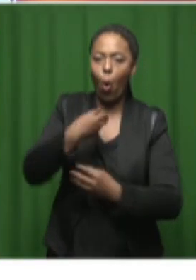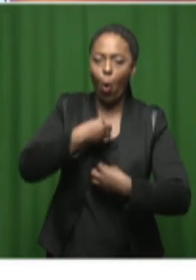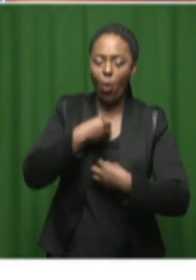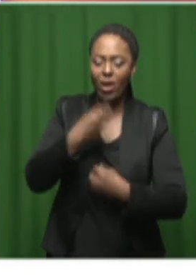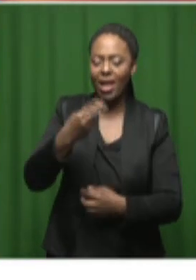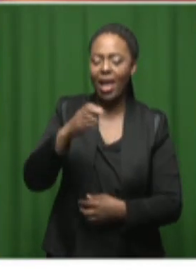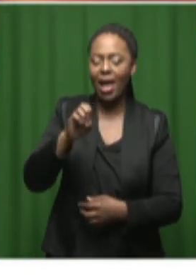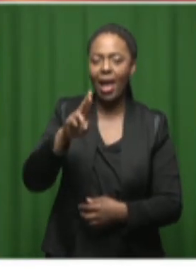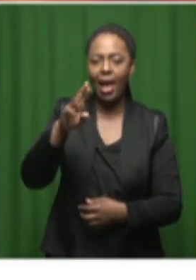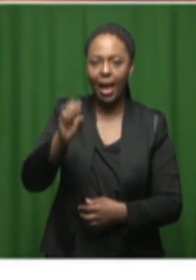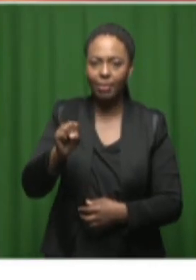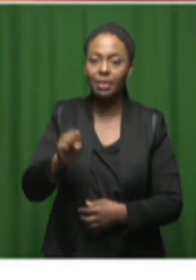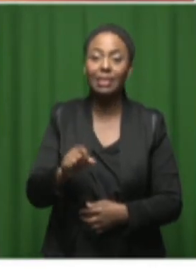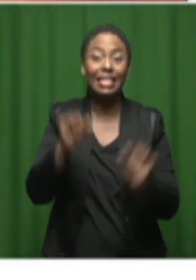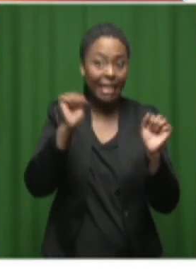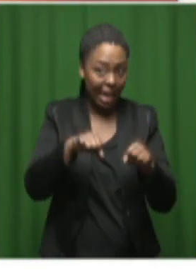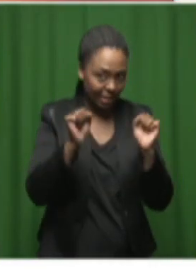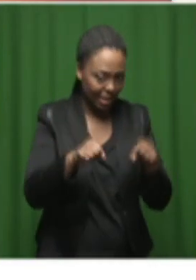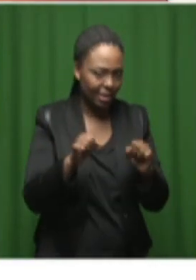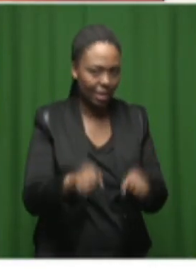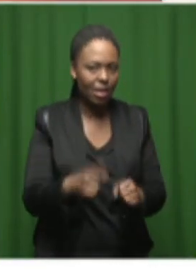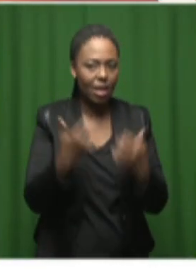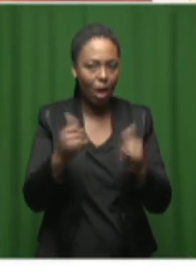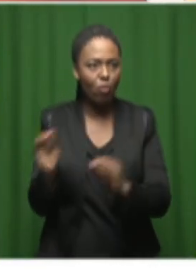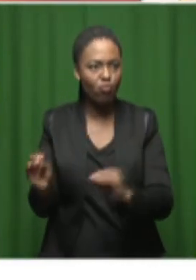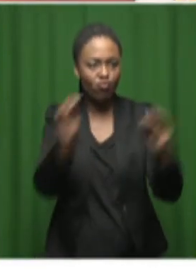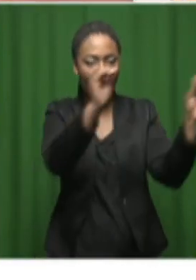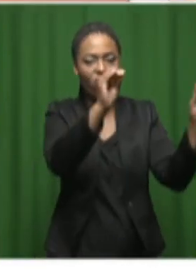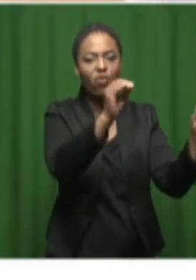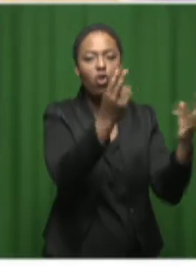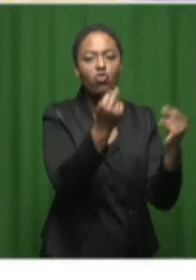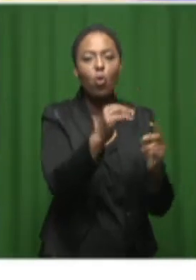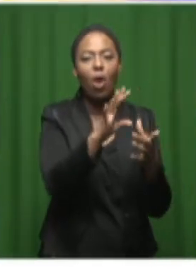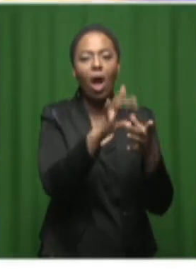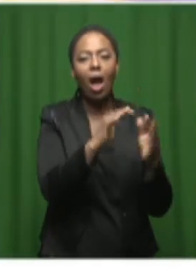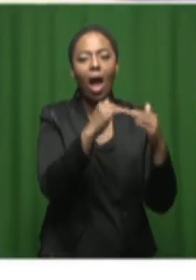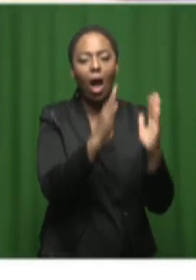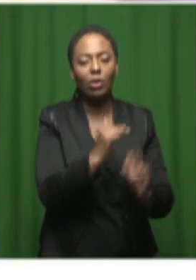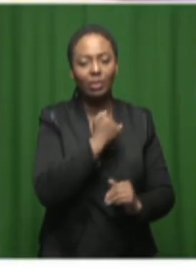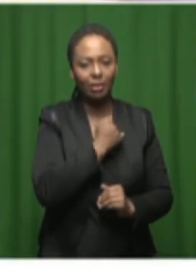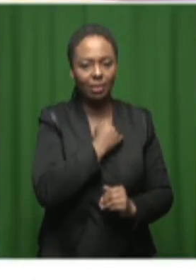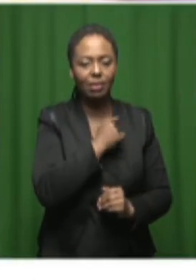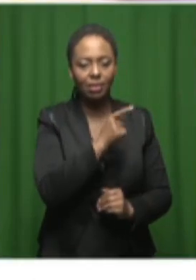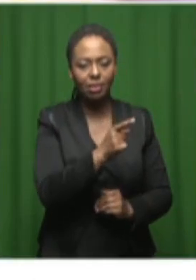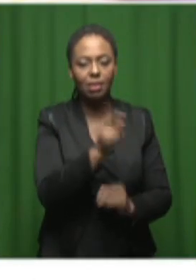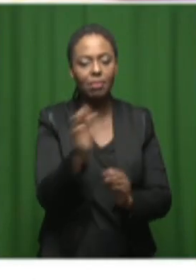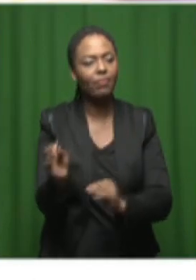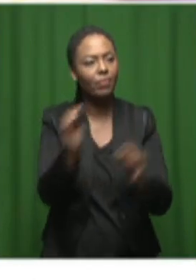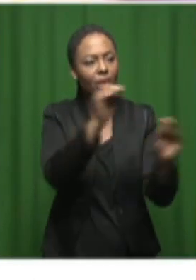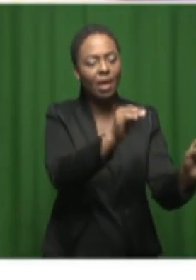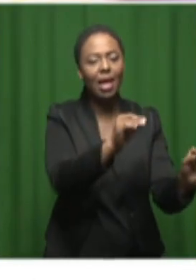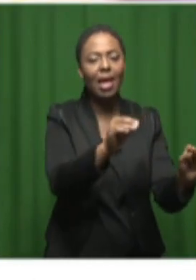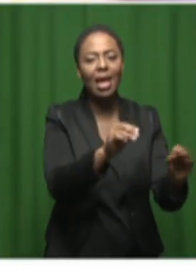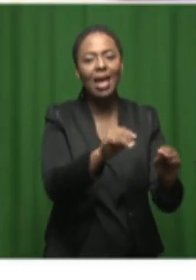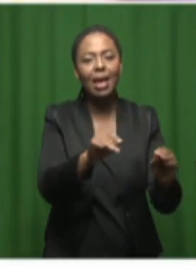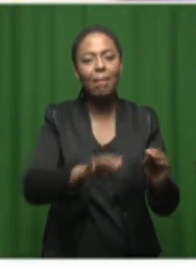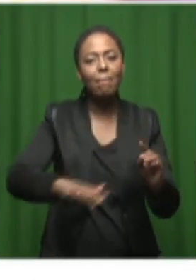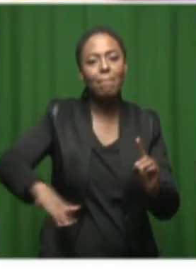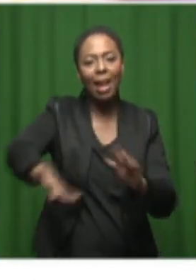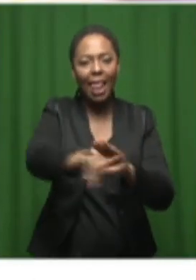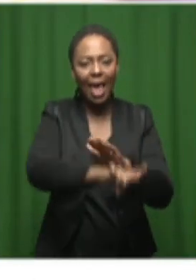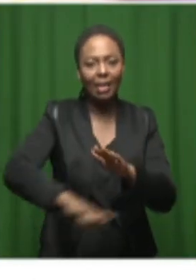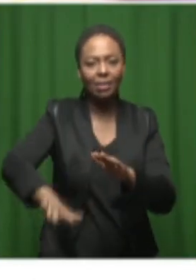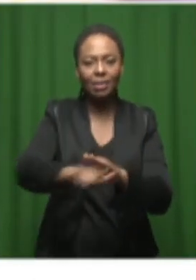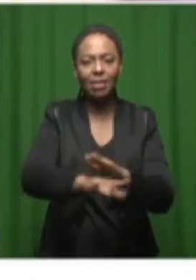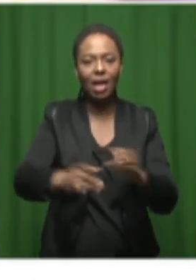just moved into our new home. And the one thing when we went home marketing was to find a yard that had,